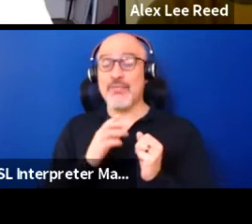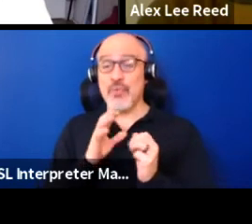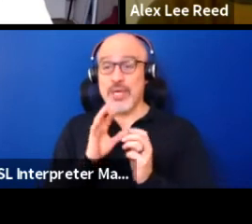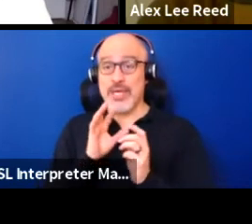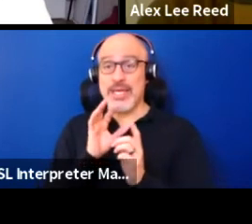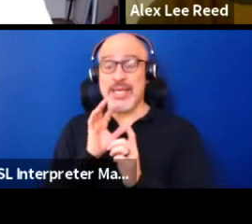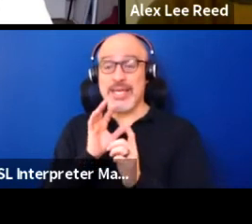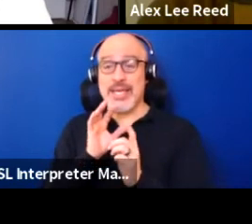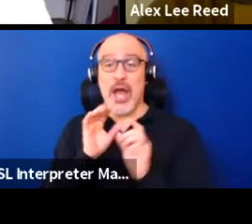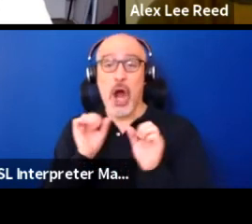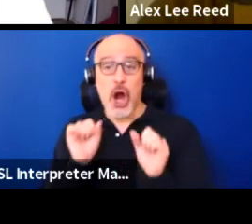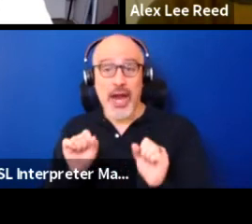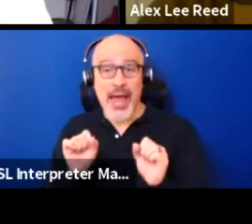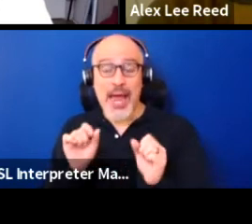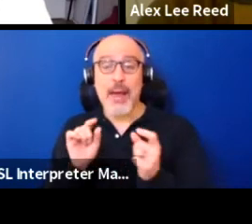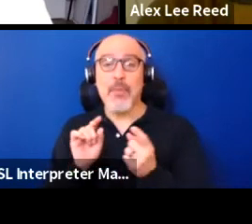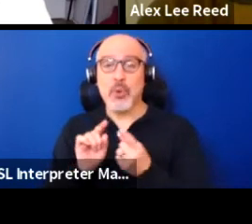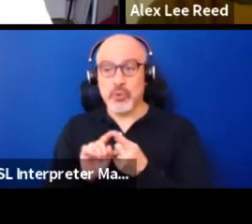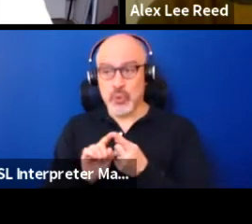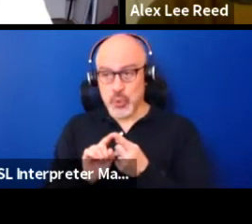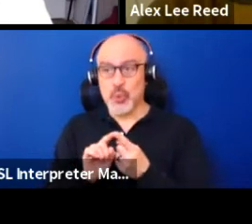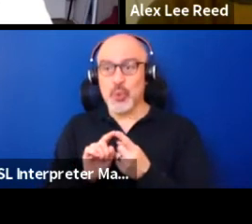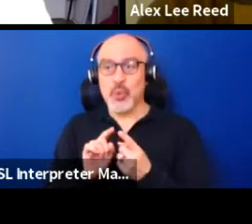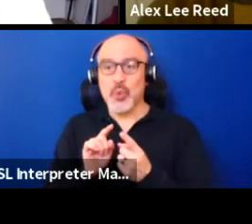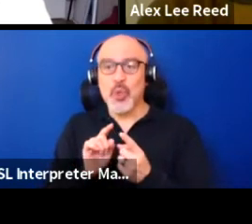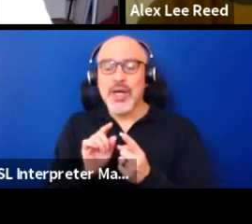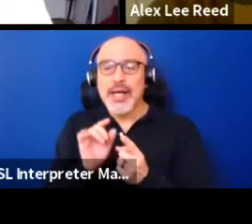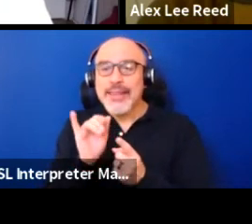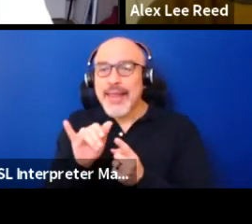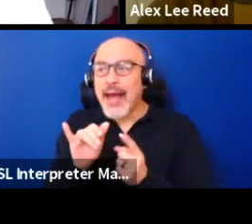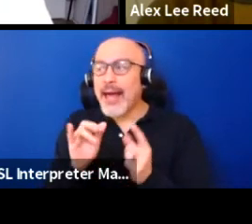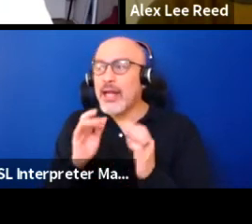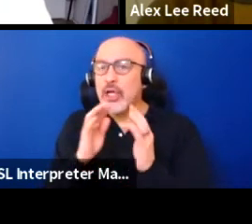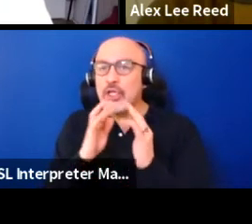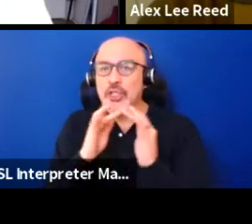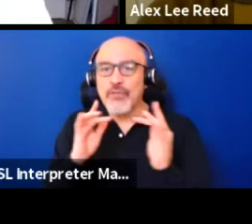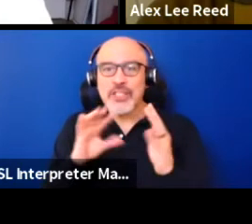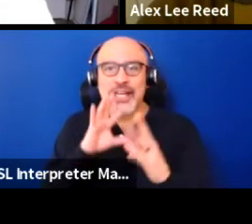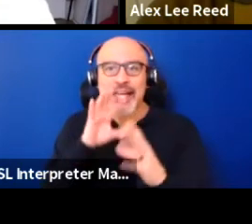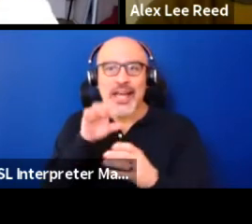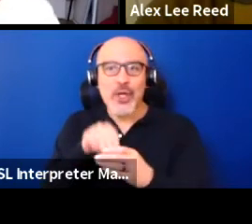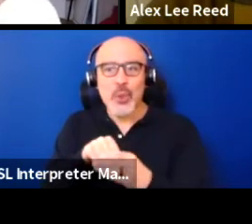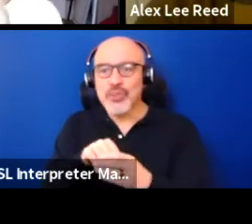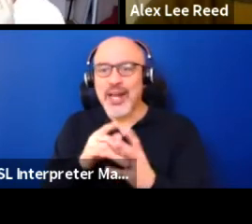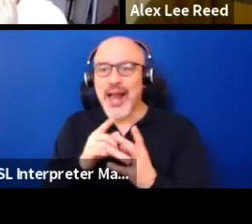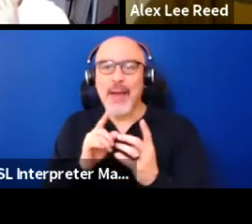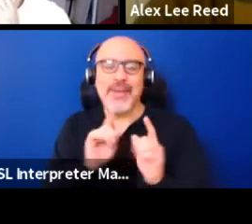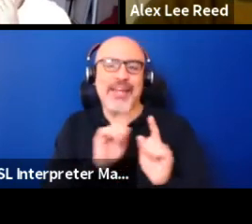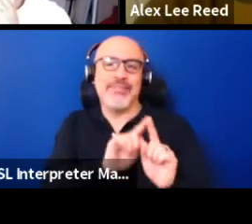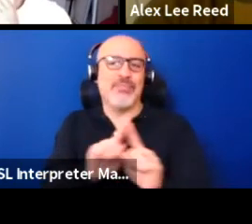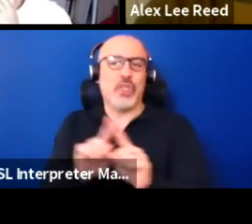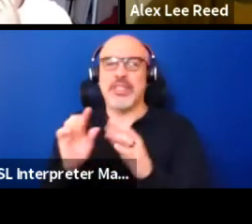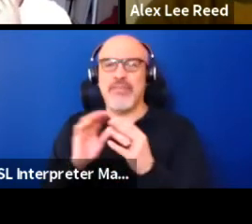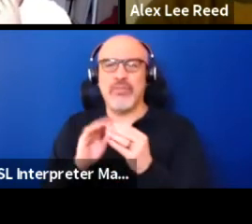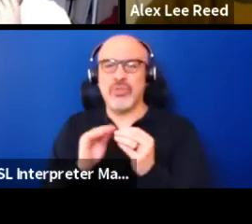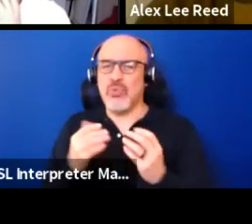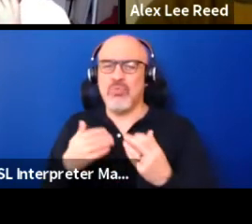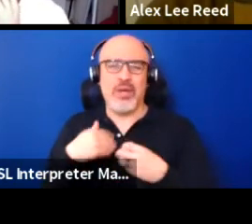if we are able to capture that diversity and inclusion, there's that, all of these different stories. I mean, there's space for it.